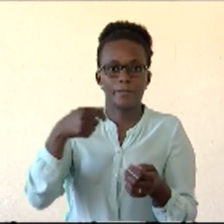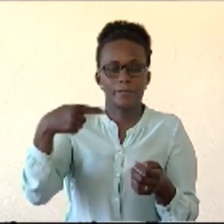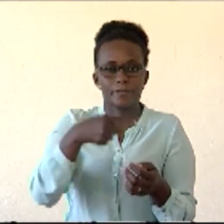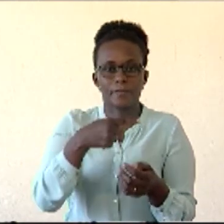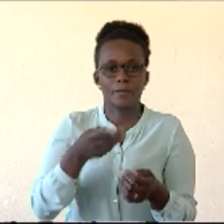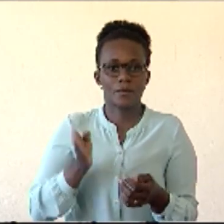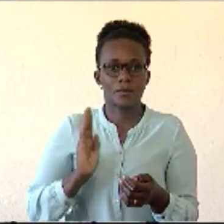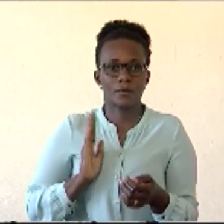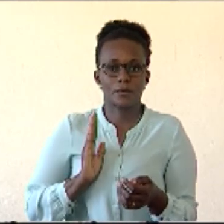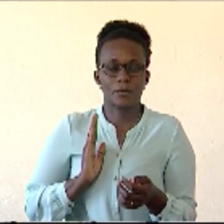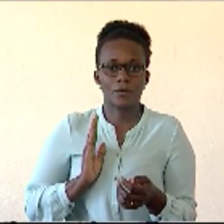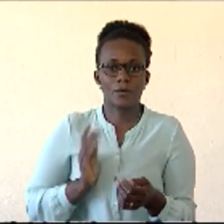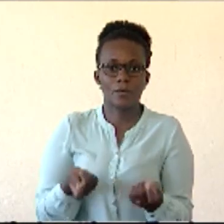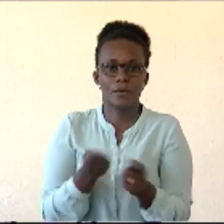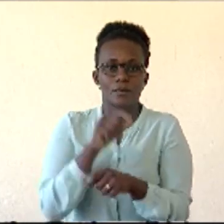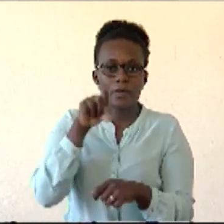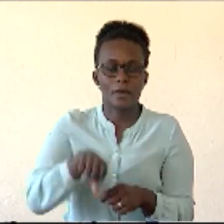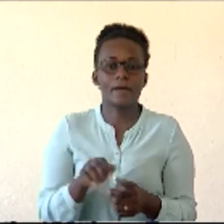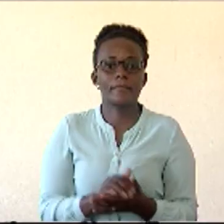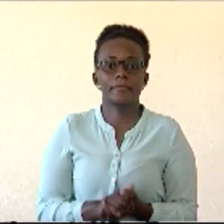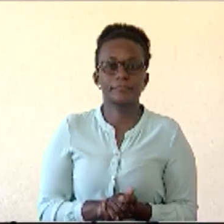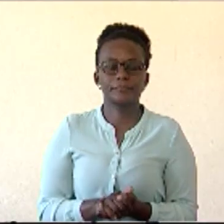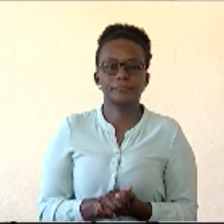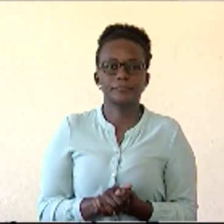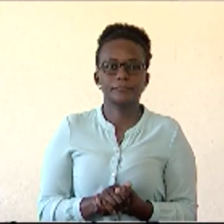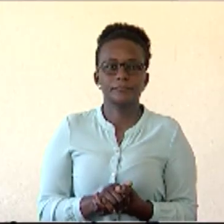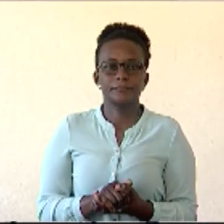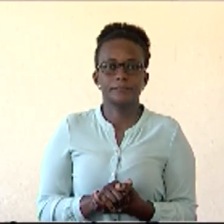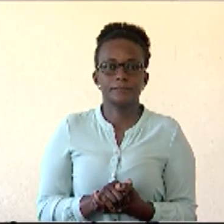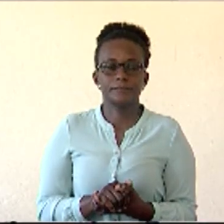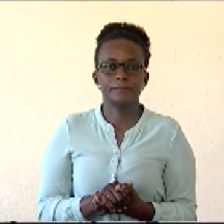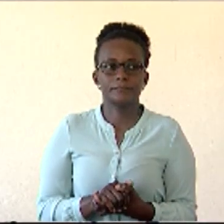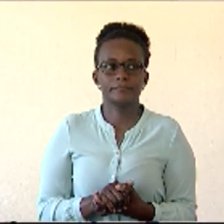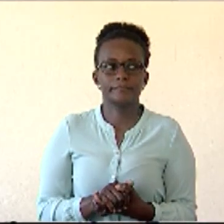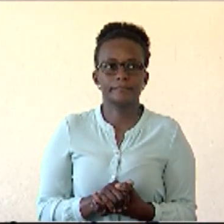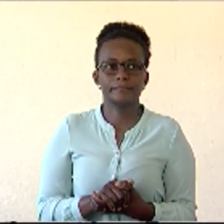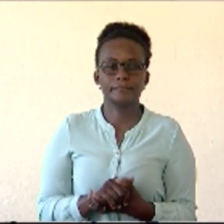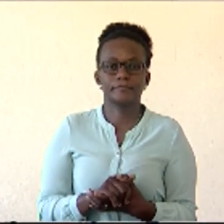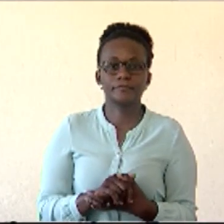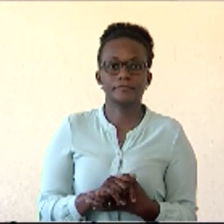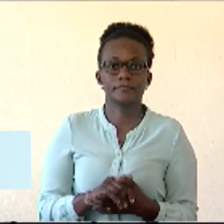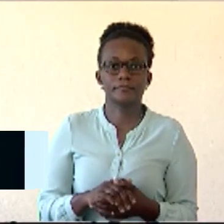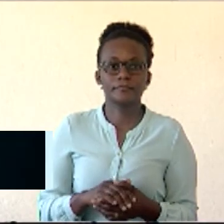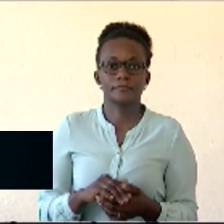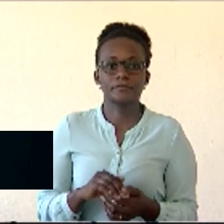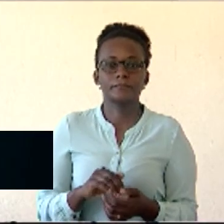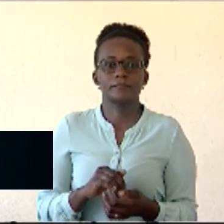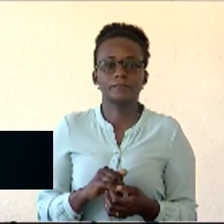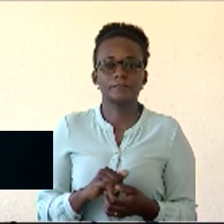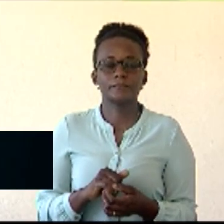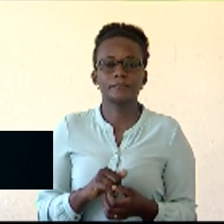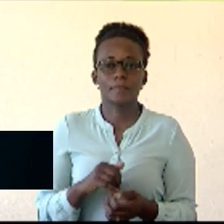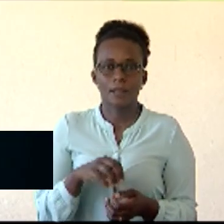then they will rust easily. So I've just included this website. Please, you can take it and